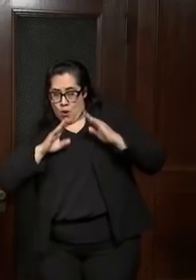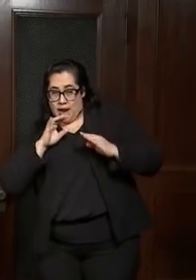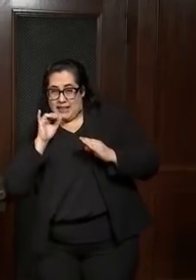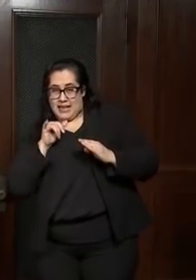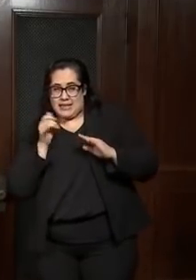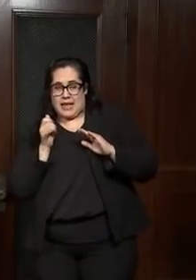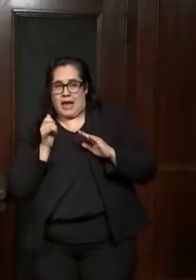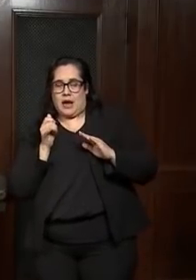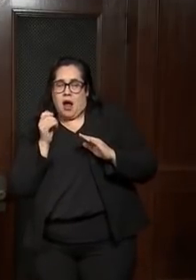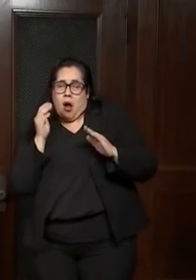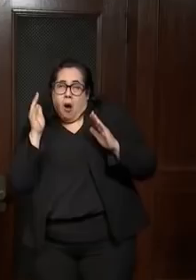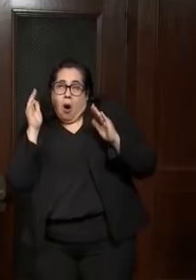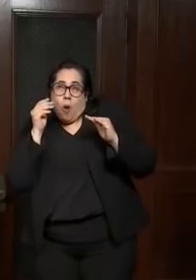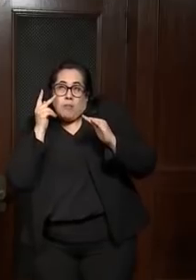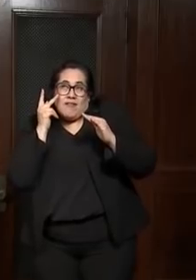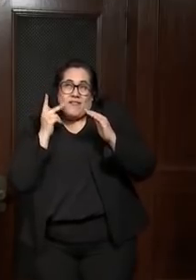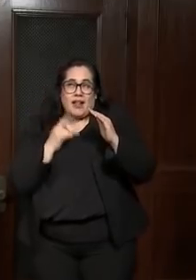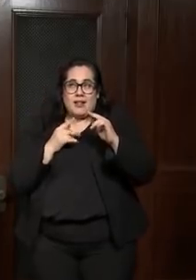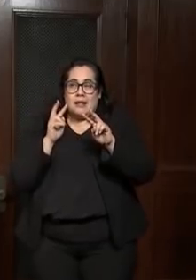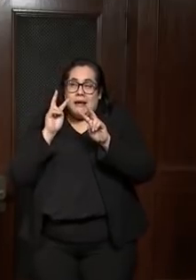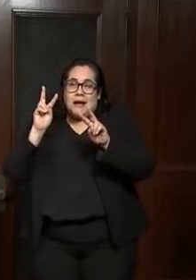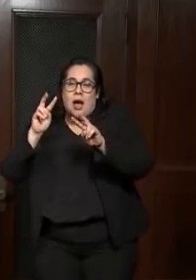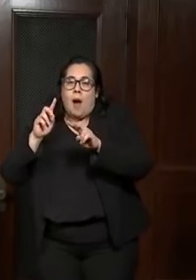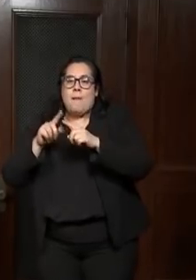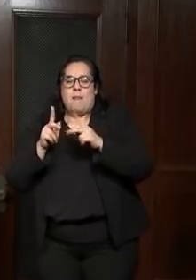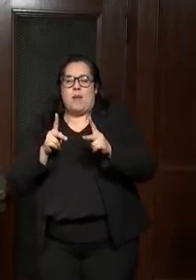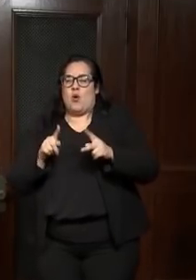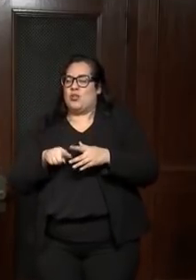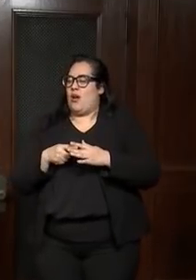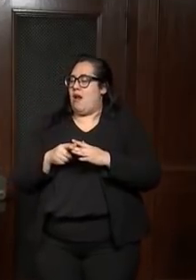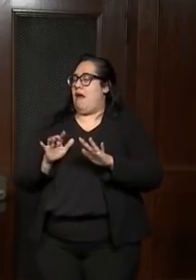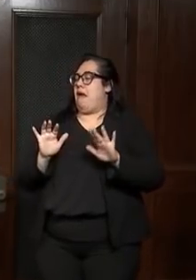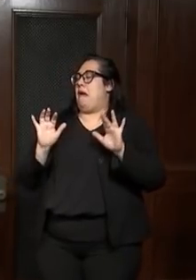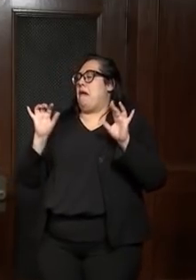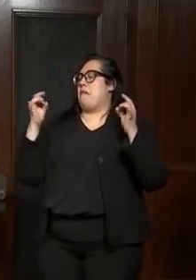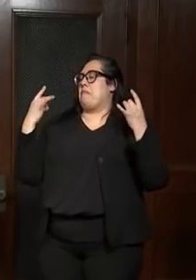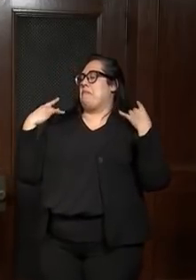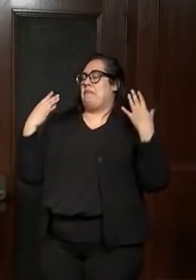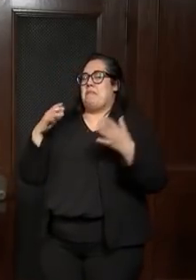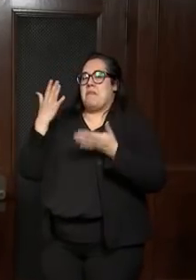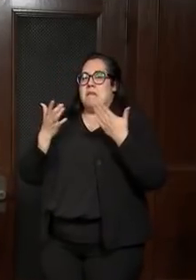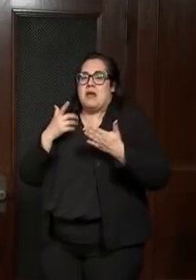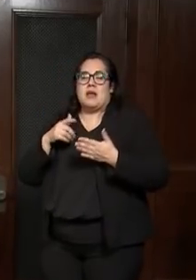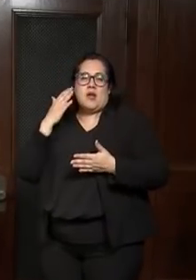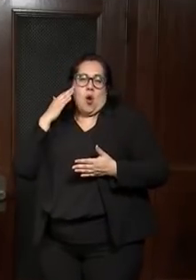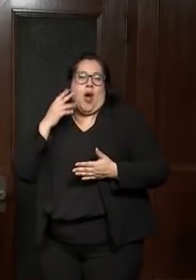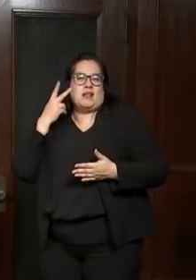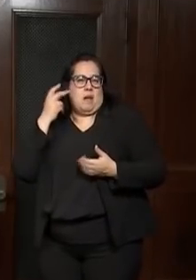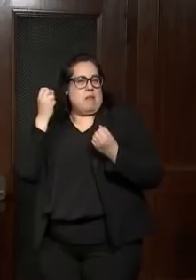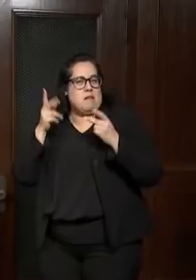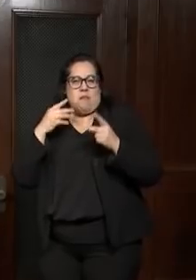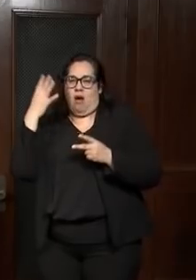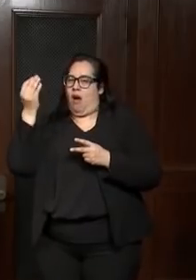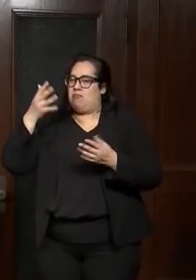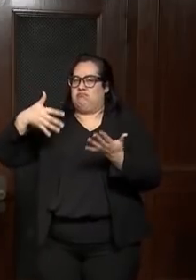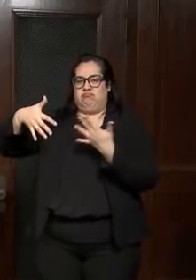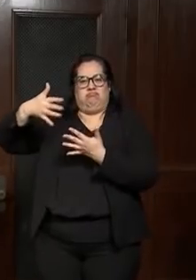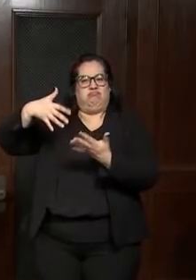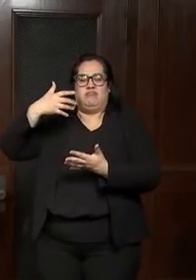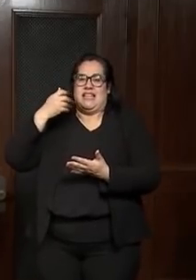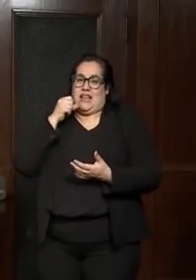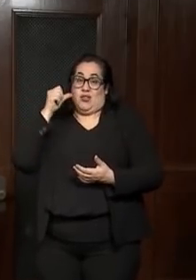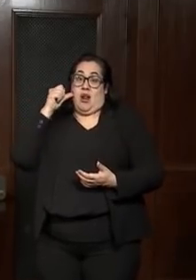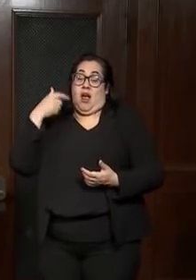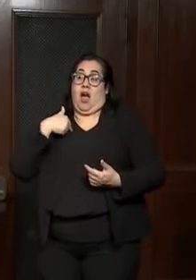sort of glimmer of hope through the tunnel is going to get people to sort of back off a little bit? Because, I saw a lot of people out and about yesterday as I